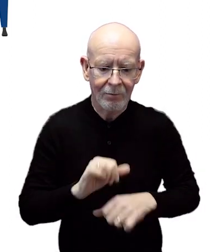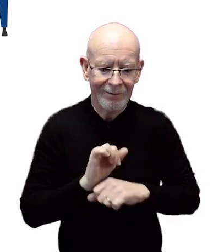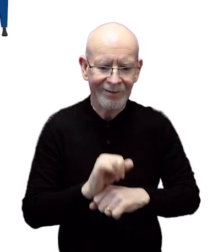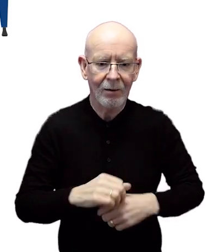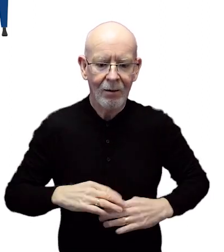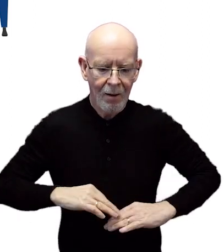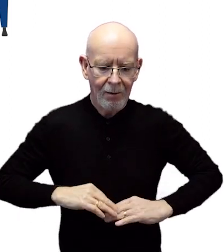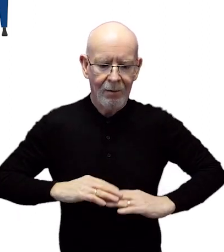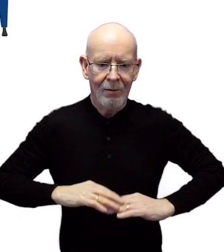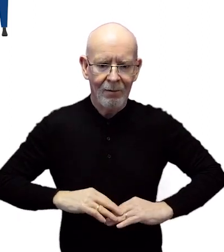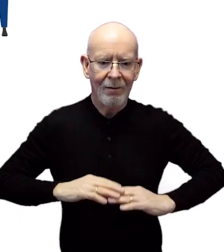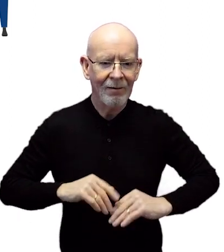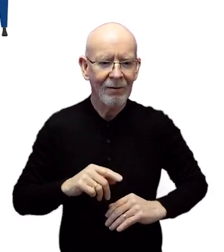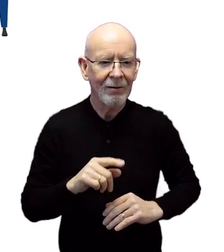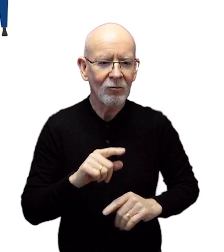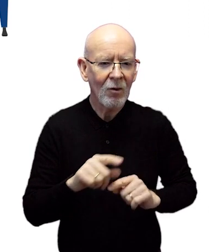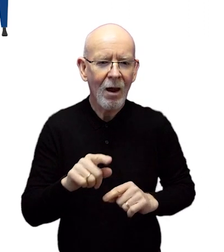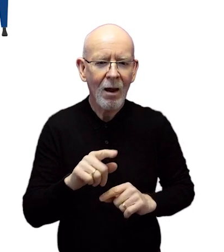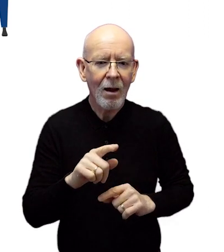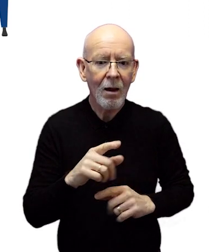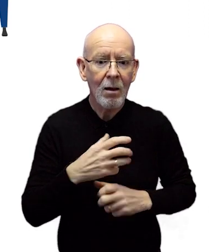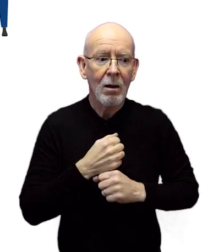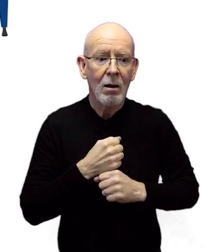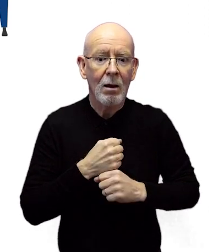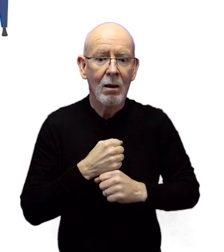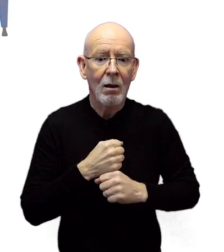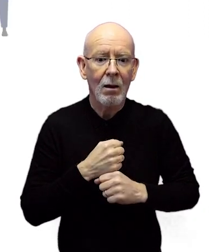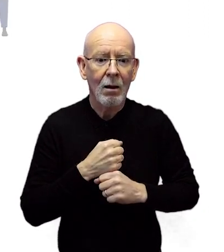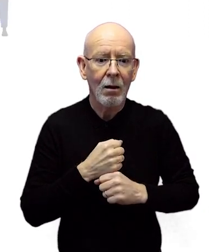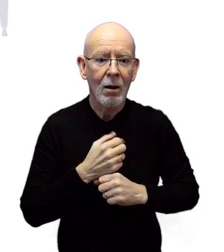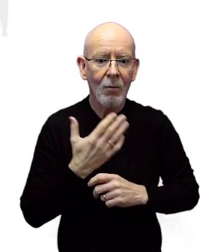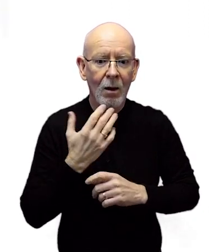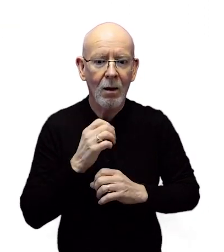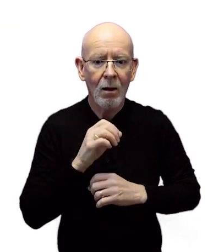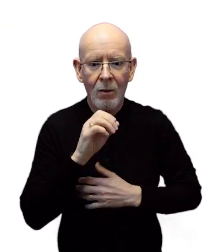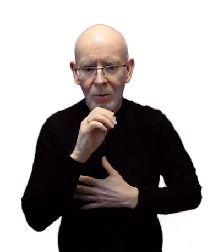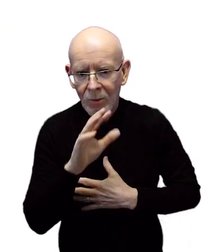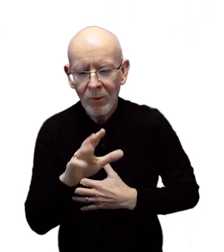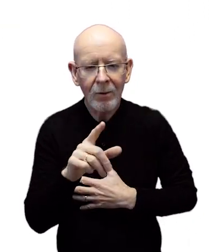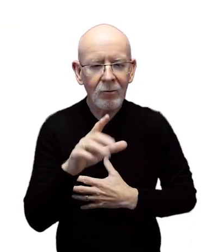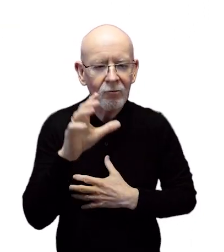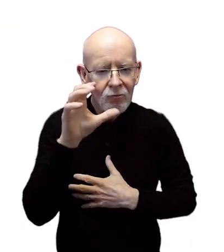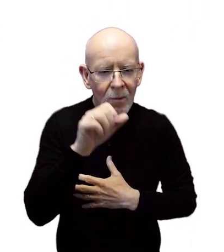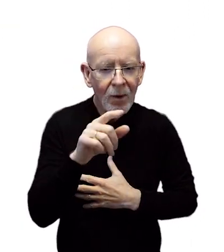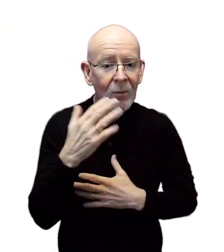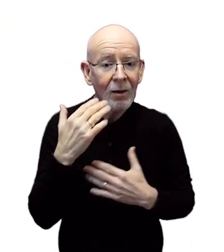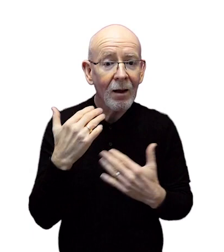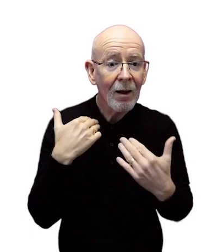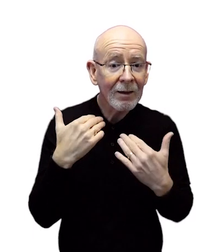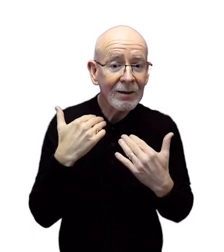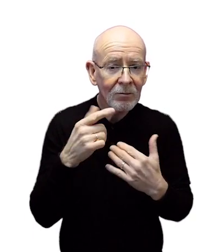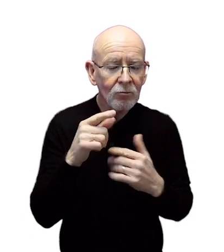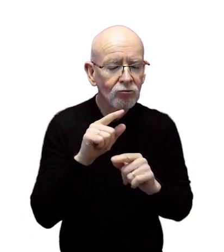from descending. Try not to hold your breath by breathing out when bending down. When you are exercising, always